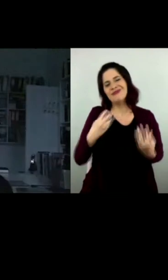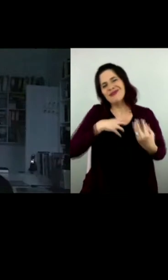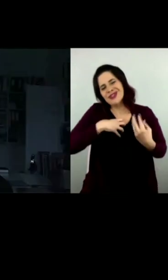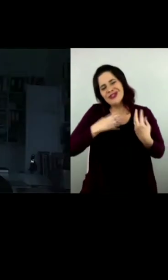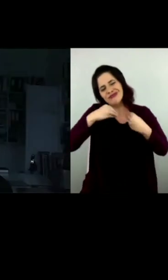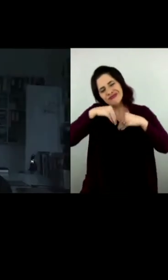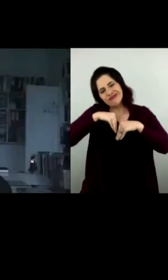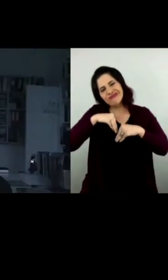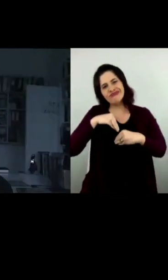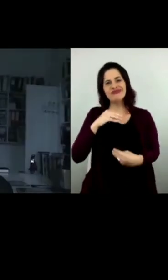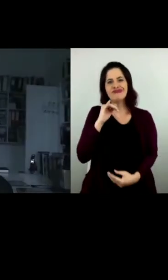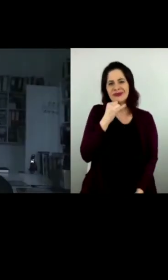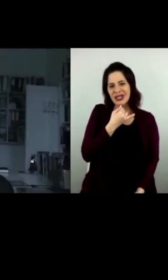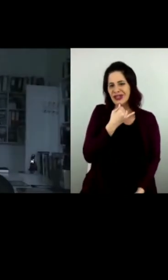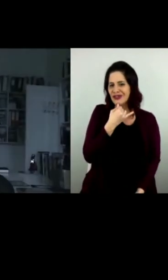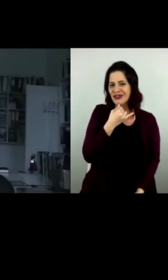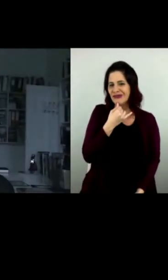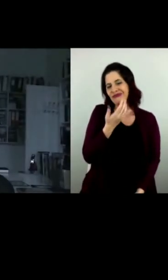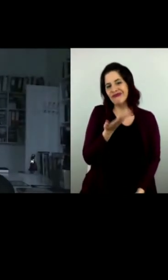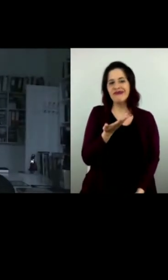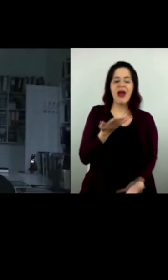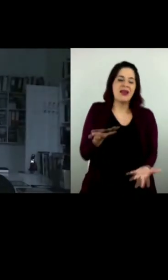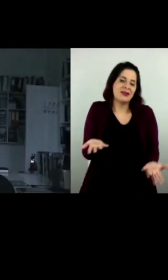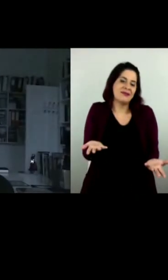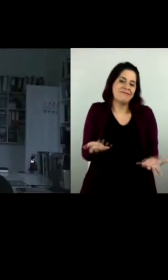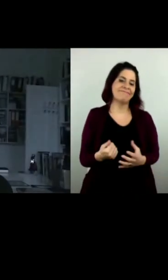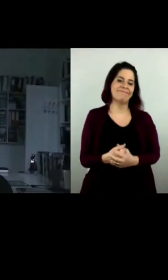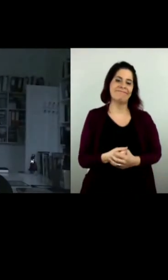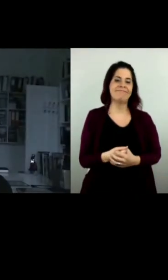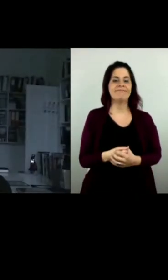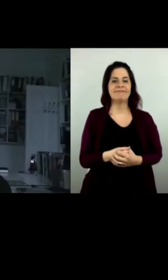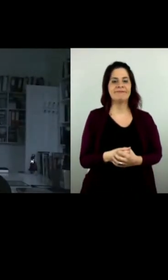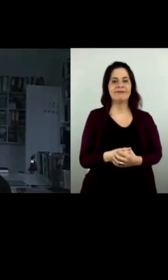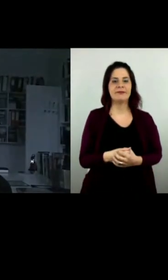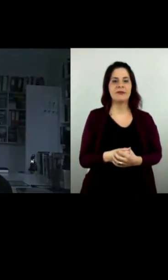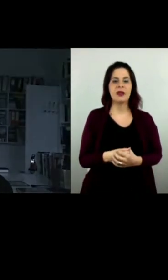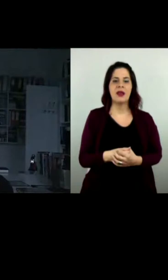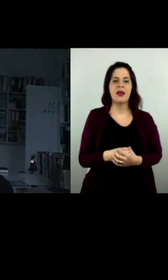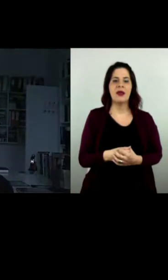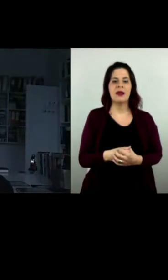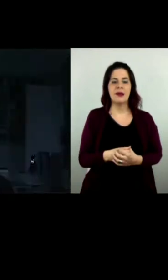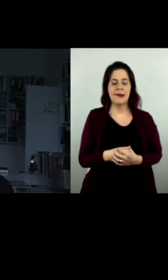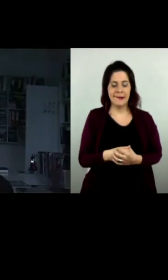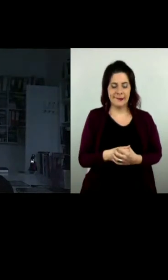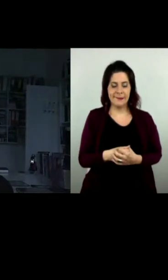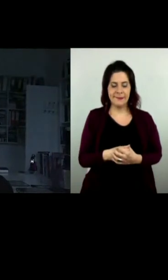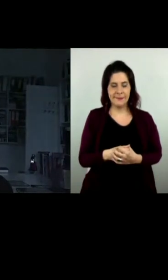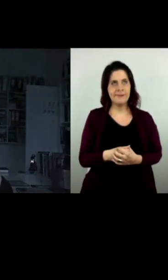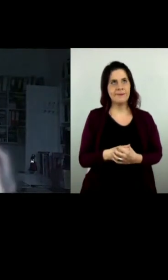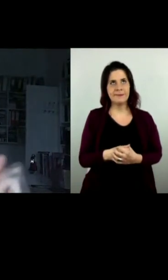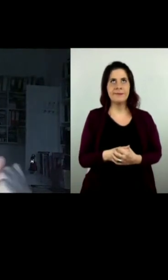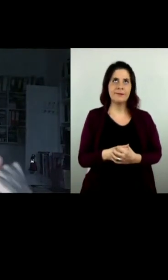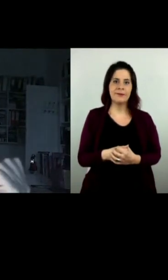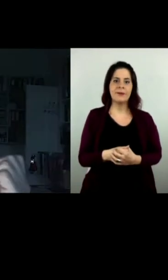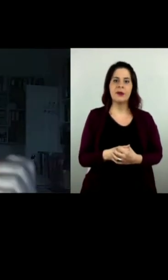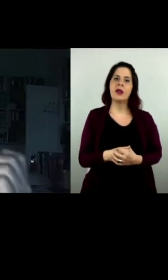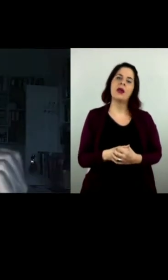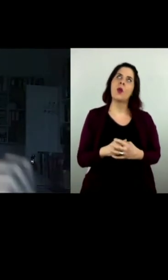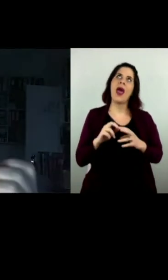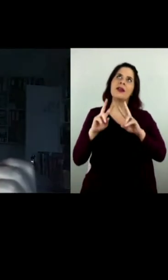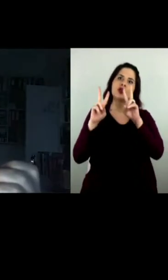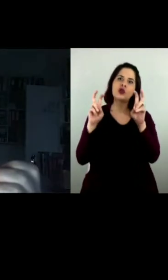was frustrating in some ways, but it was at least saying, what is, it wasn't talking about documentary